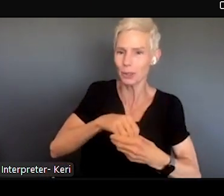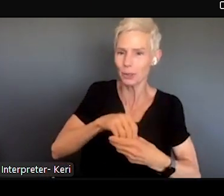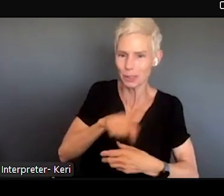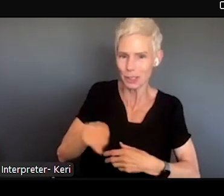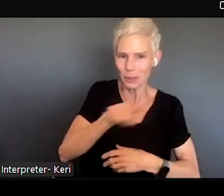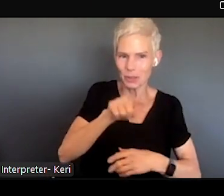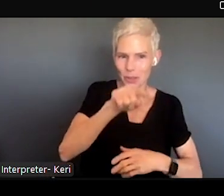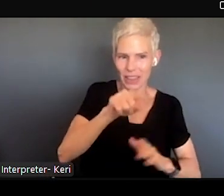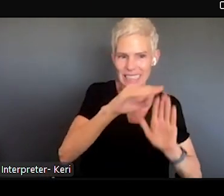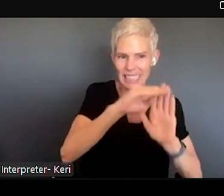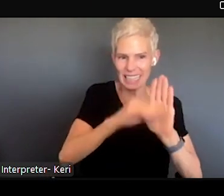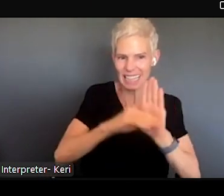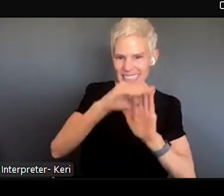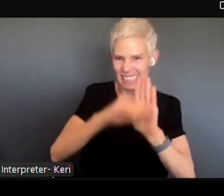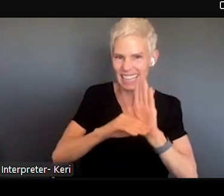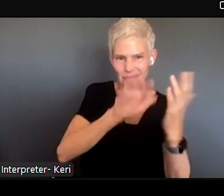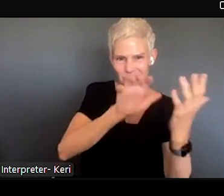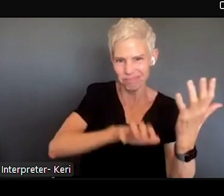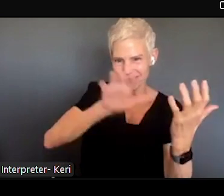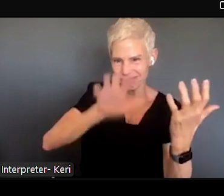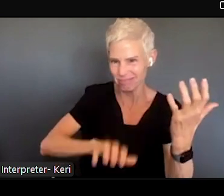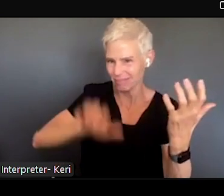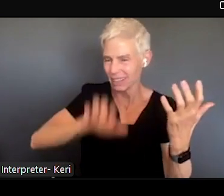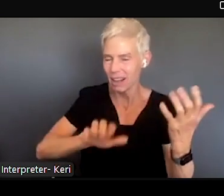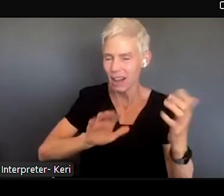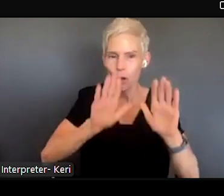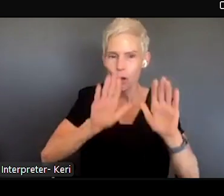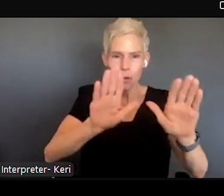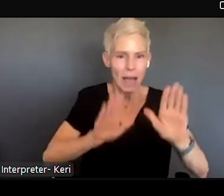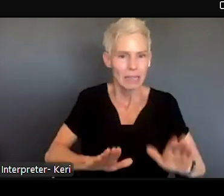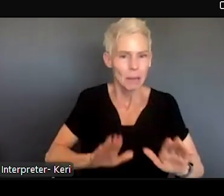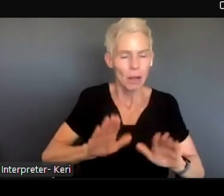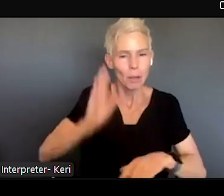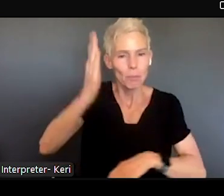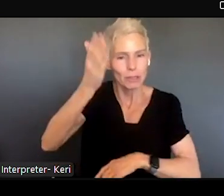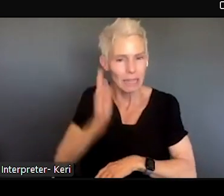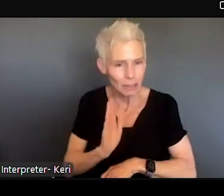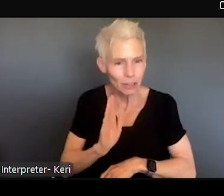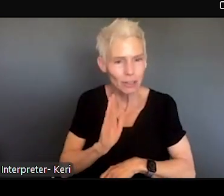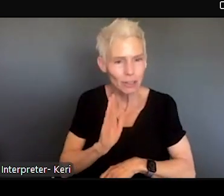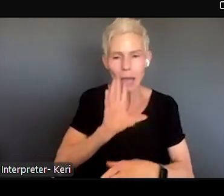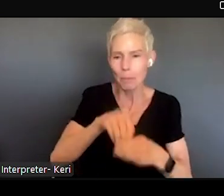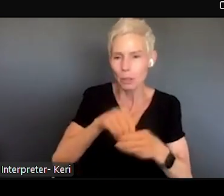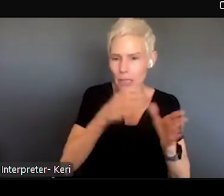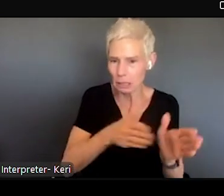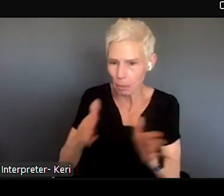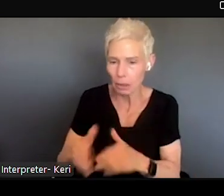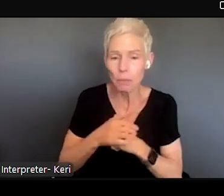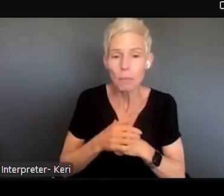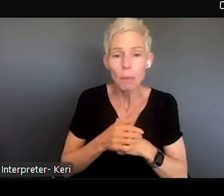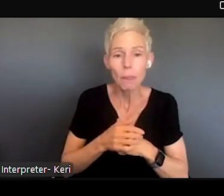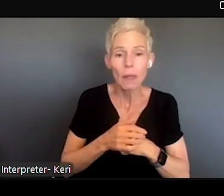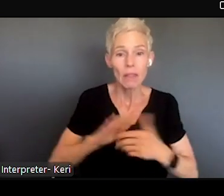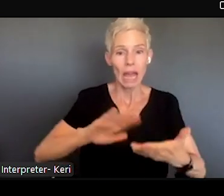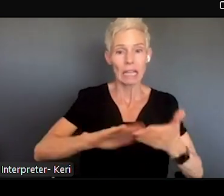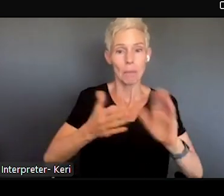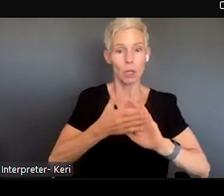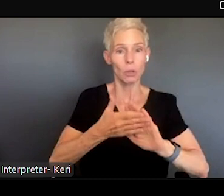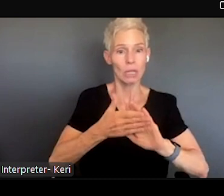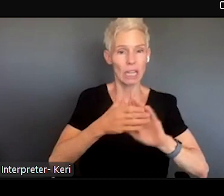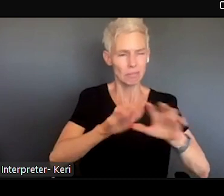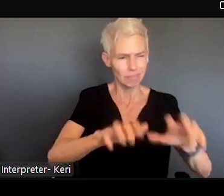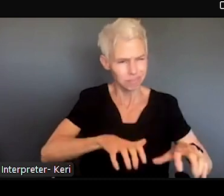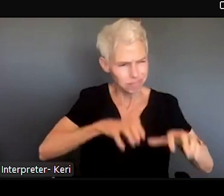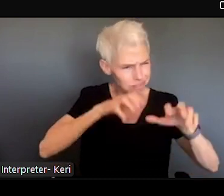this list of just incredible presenters and participants. Our community, though, is